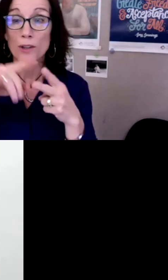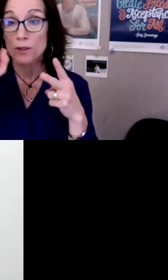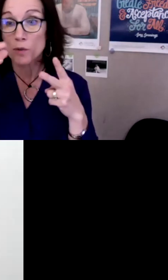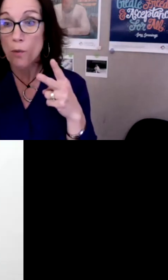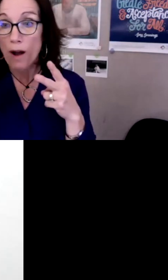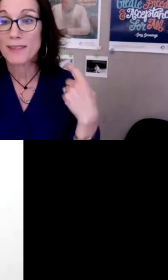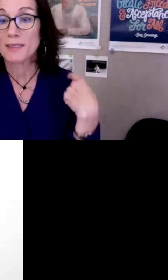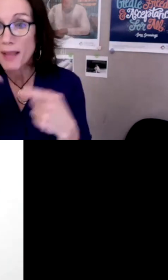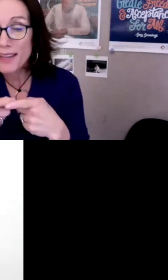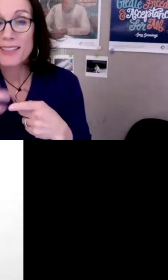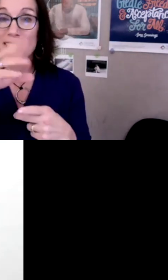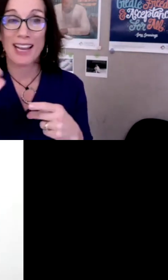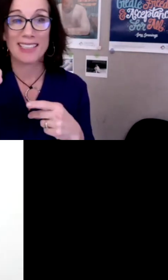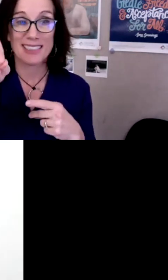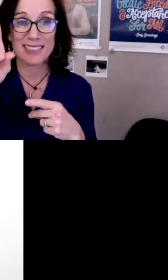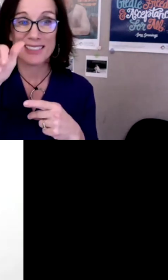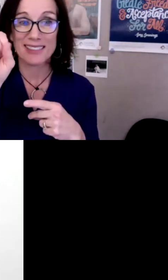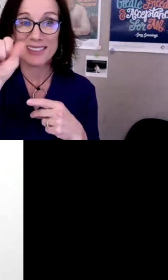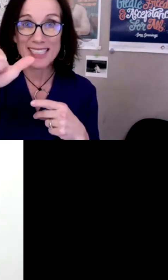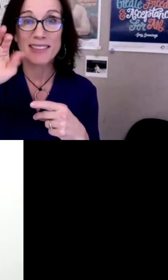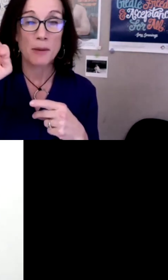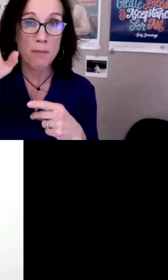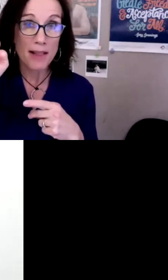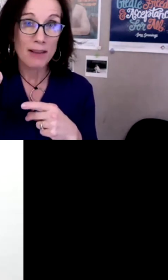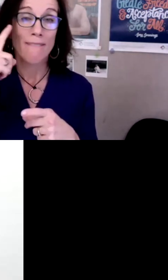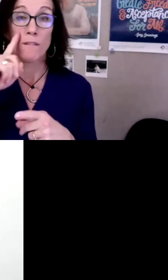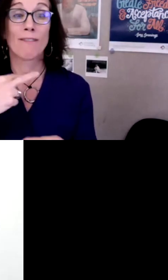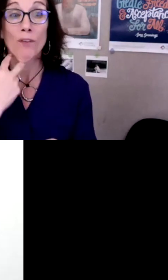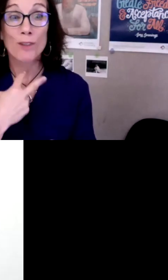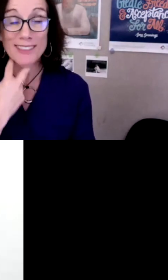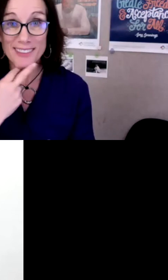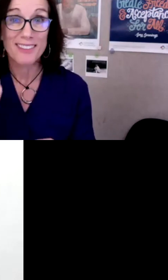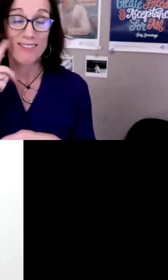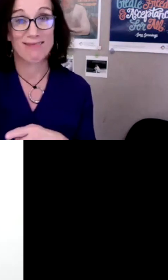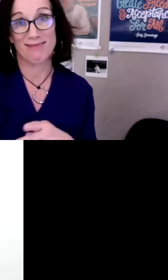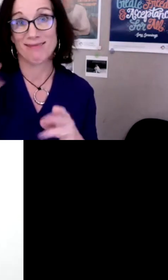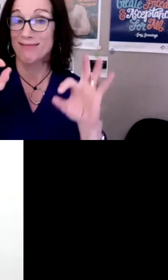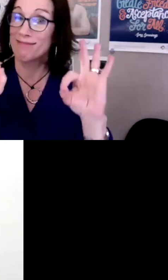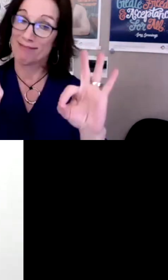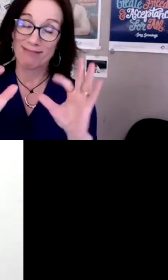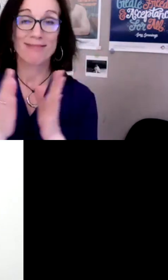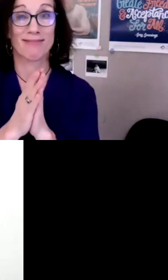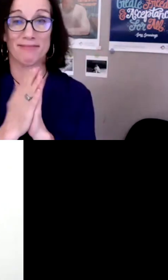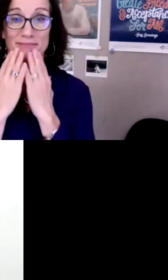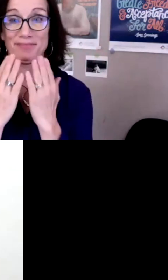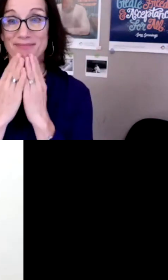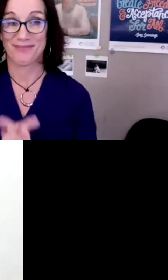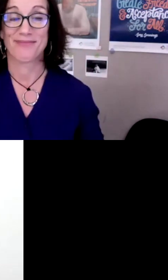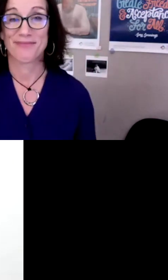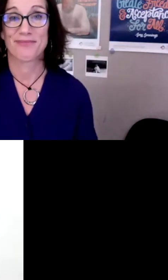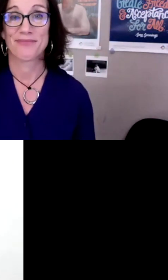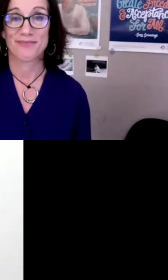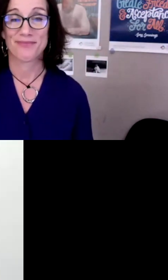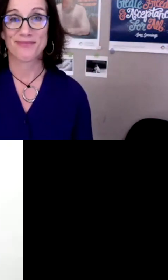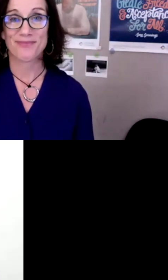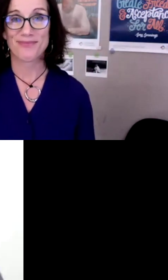Thank you so much. Okay, thank you for Juan, the Spanish interpreter, and Daisy for voicing for the two of us. Thank you